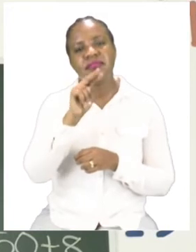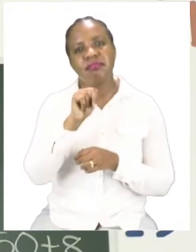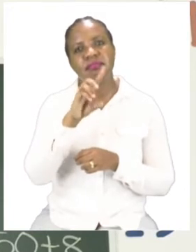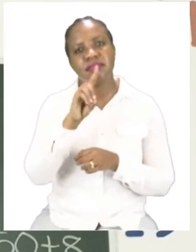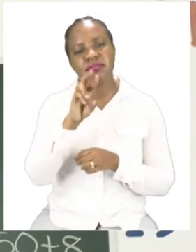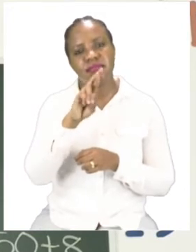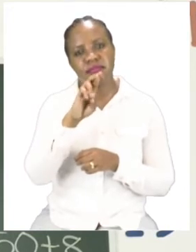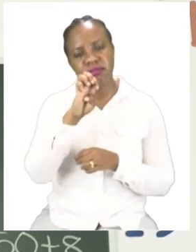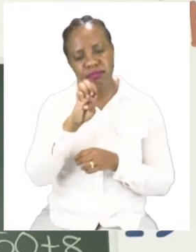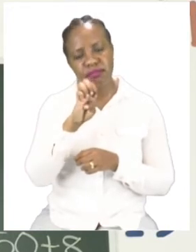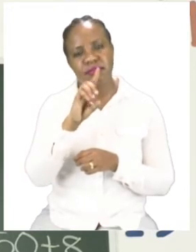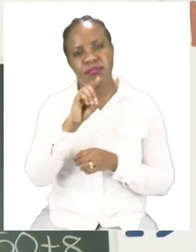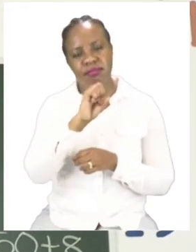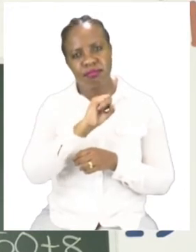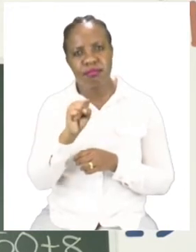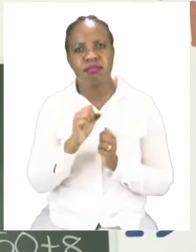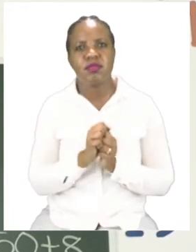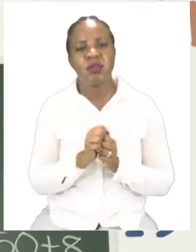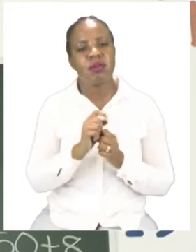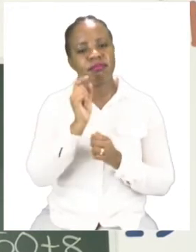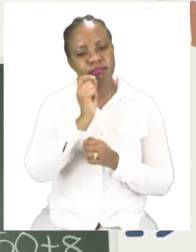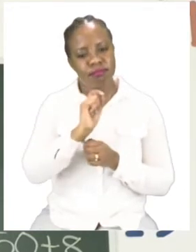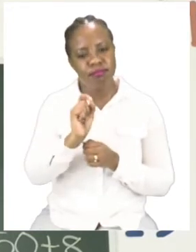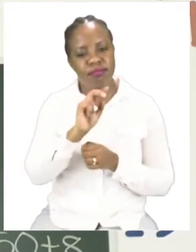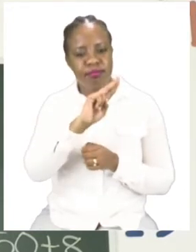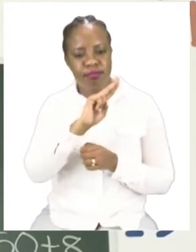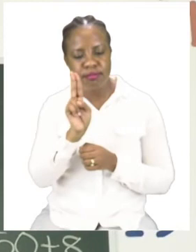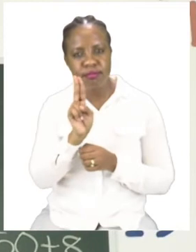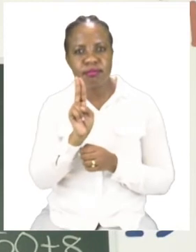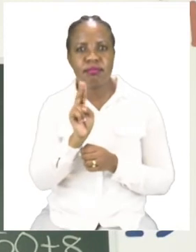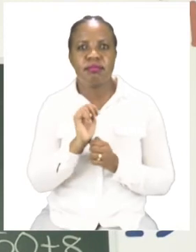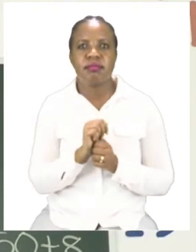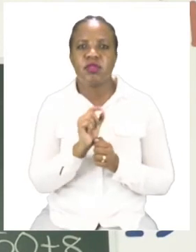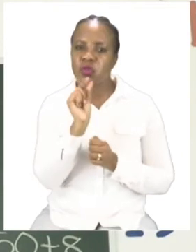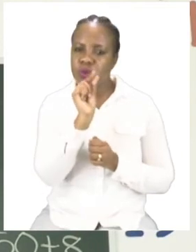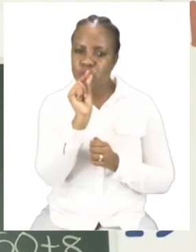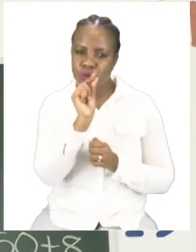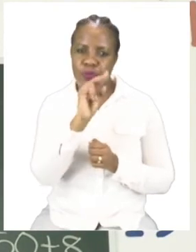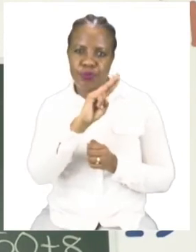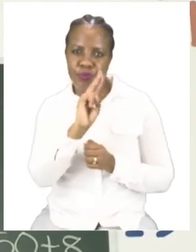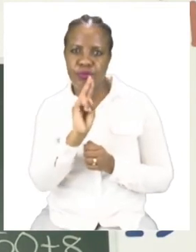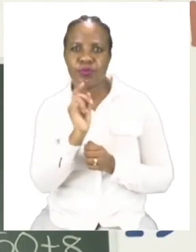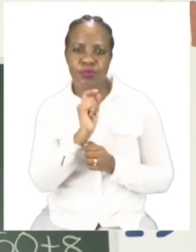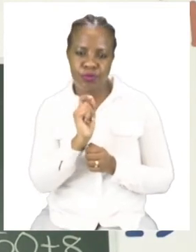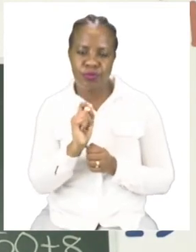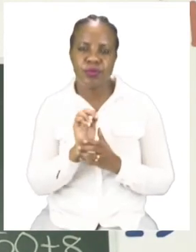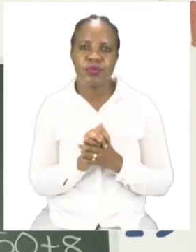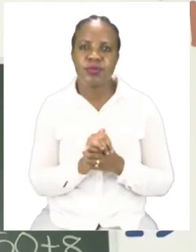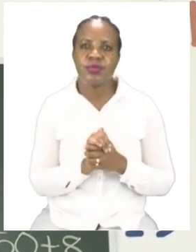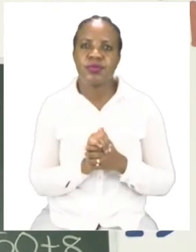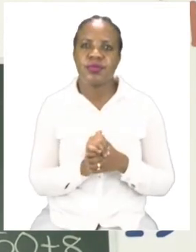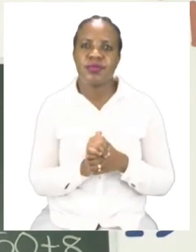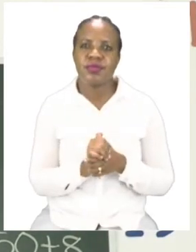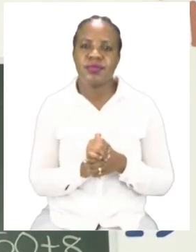put an H in the box. Good job, everyone.